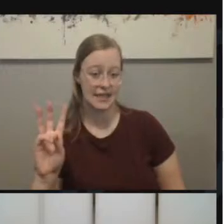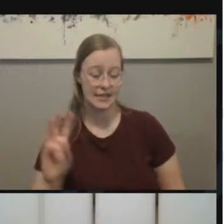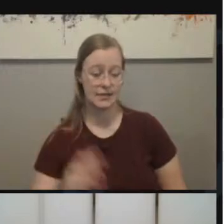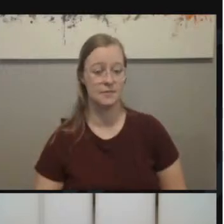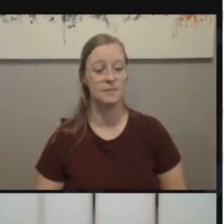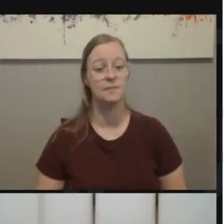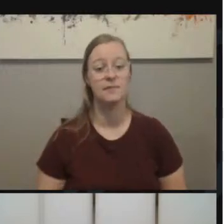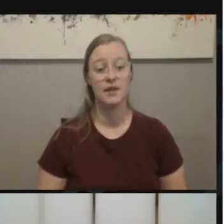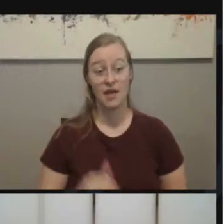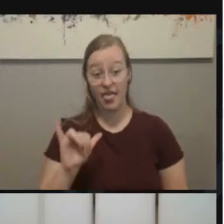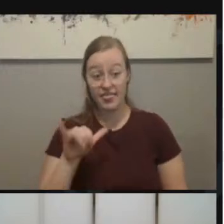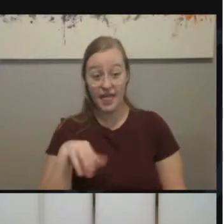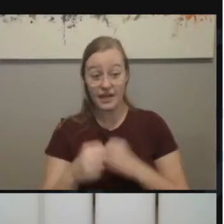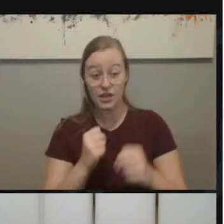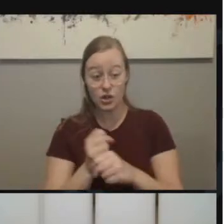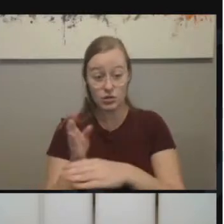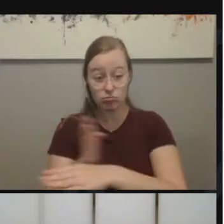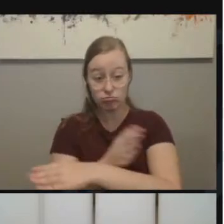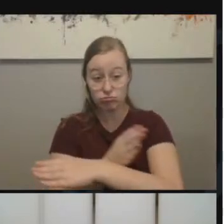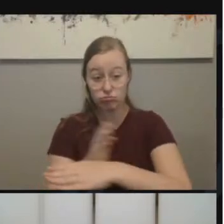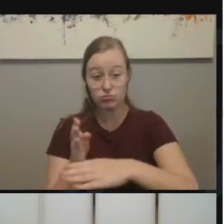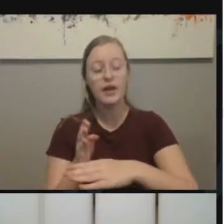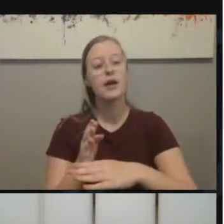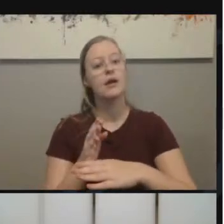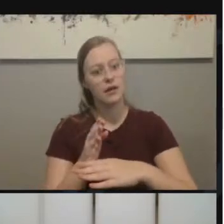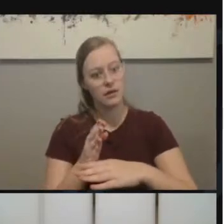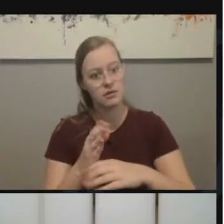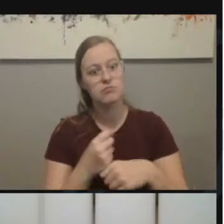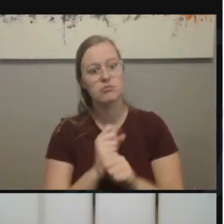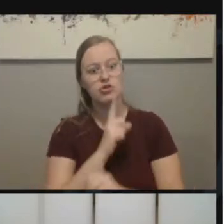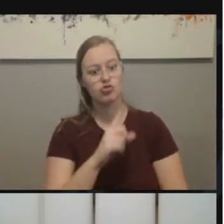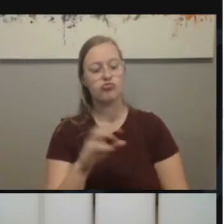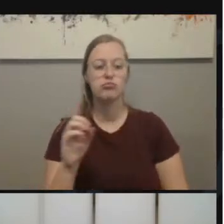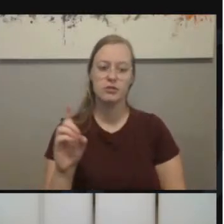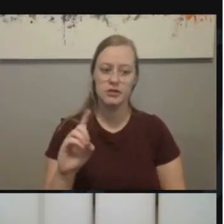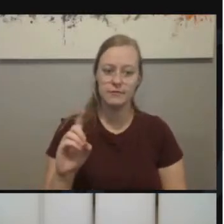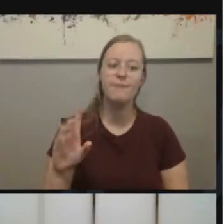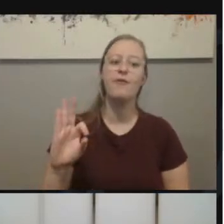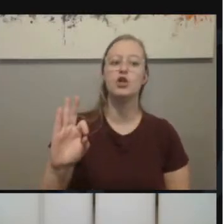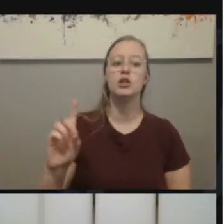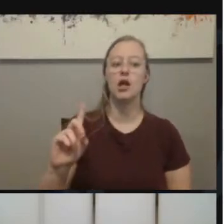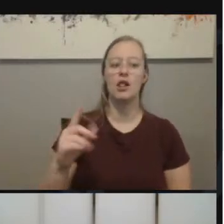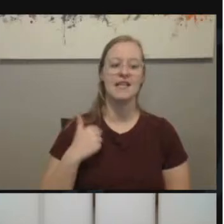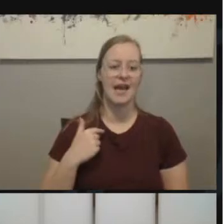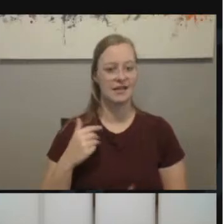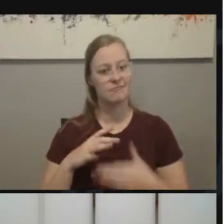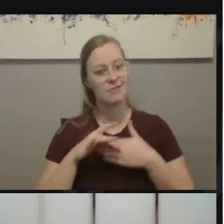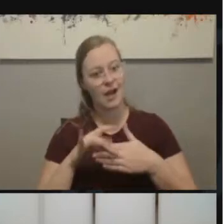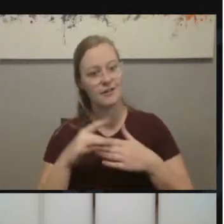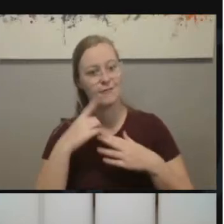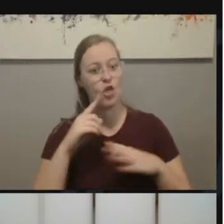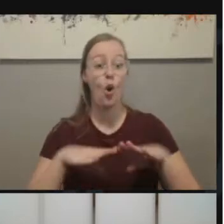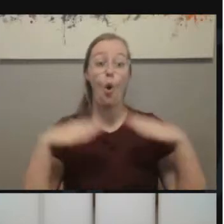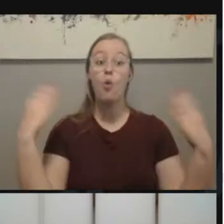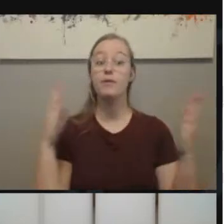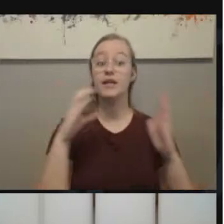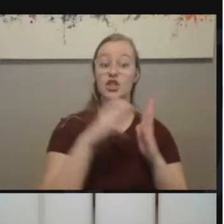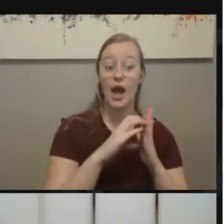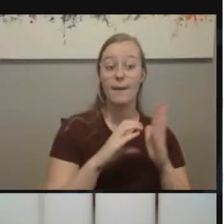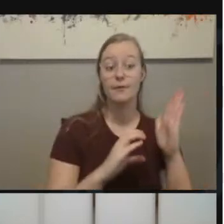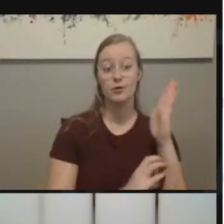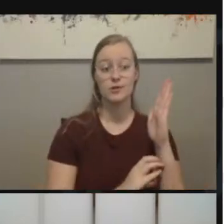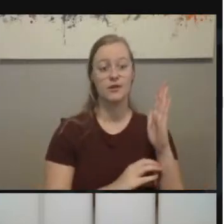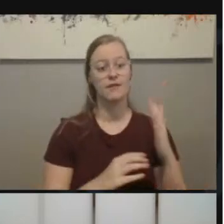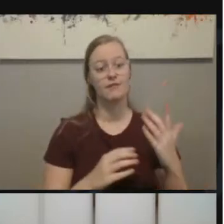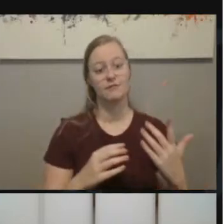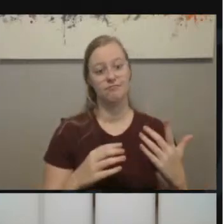years that supplied the mature Douglass with much of the content of the opening chapters of Narrative of the Life